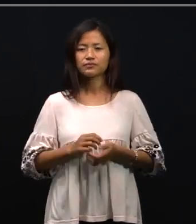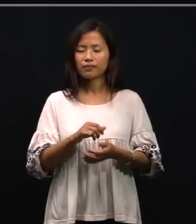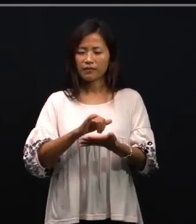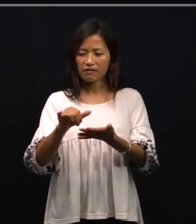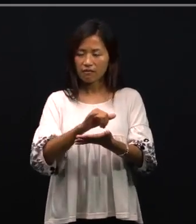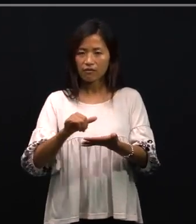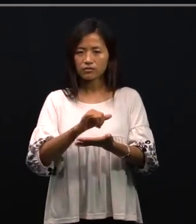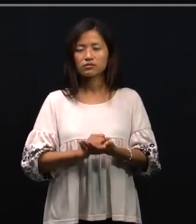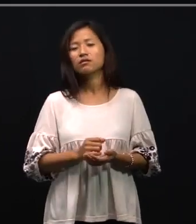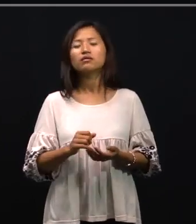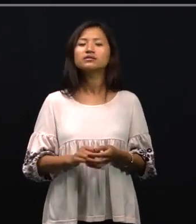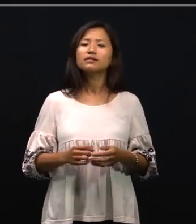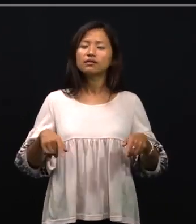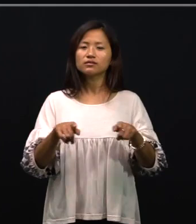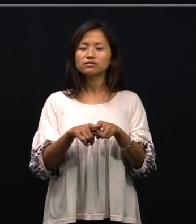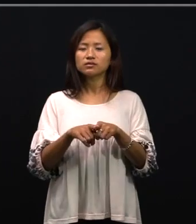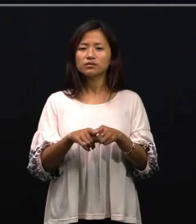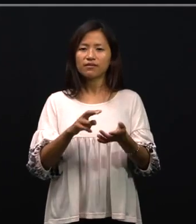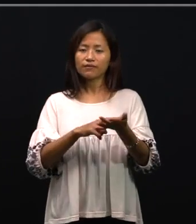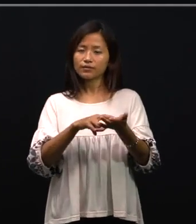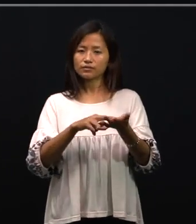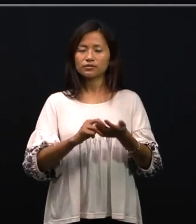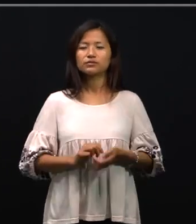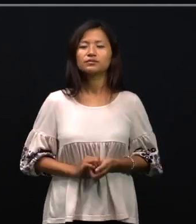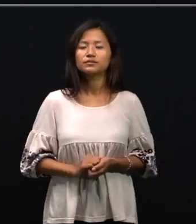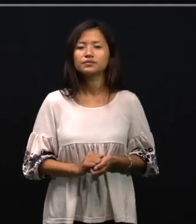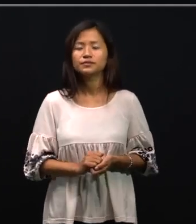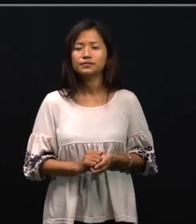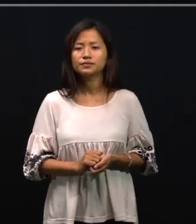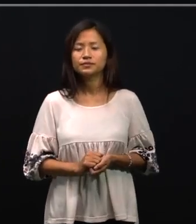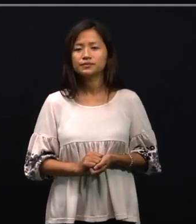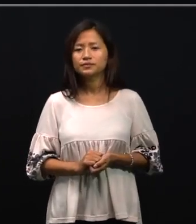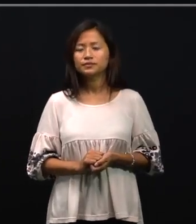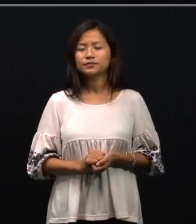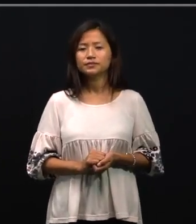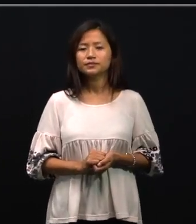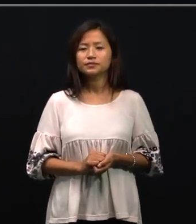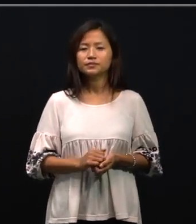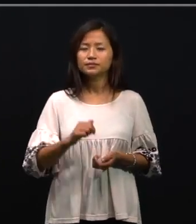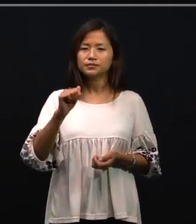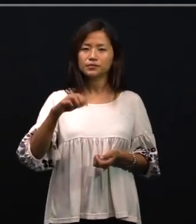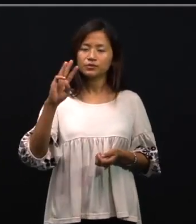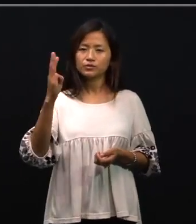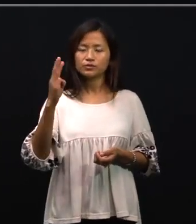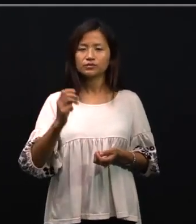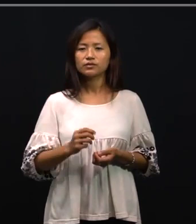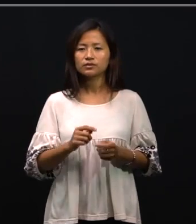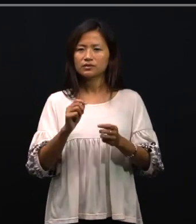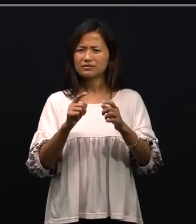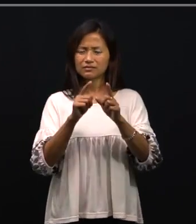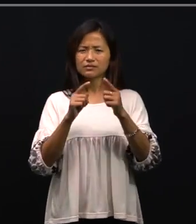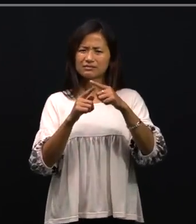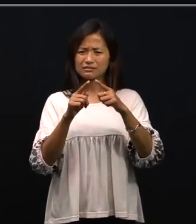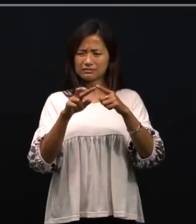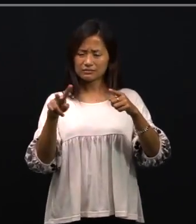phylogenetic system of classification. So these are the three systems of classification, and these three types of